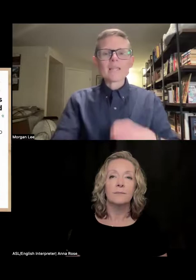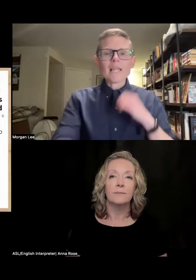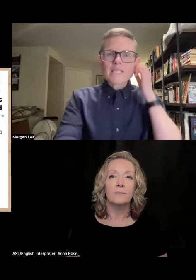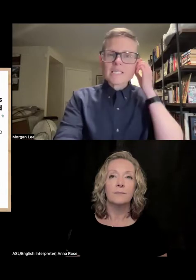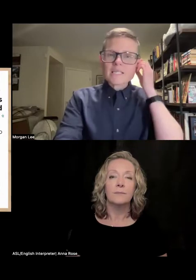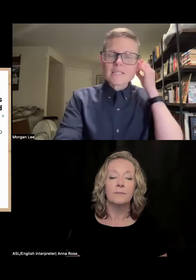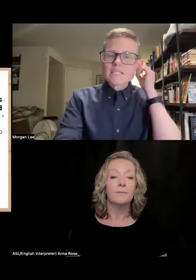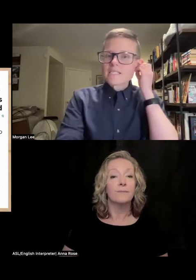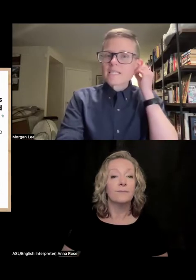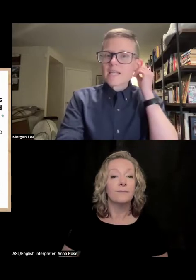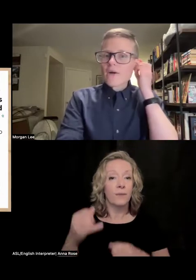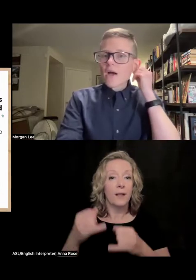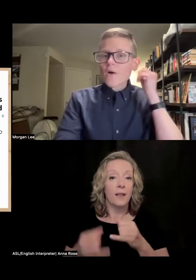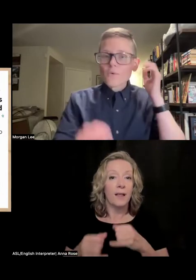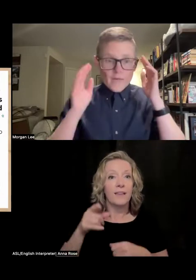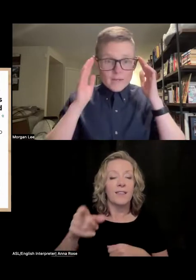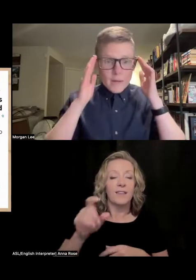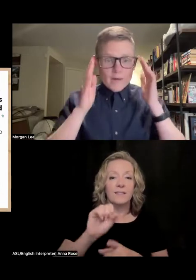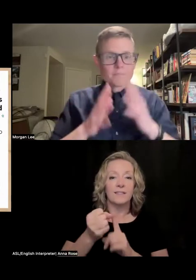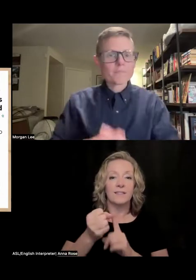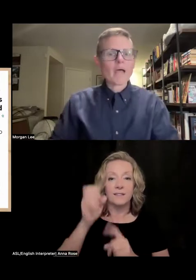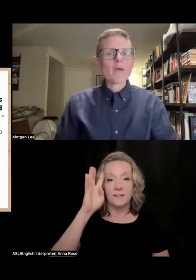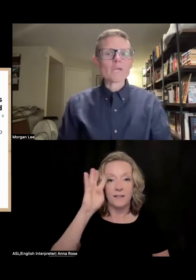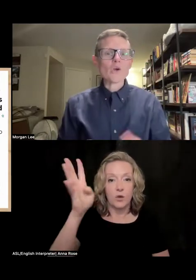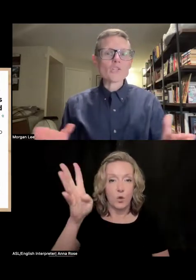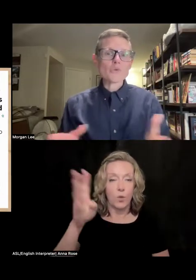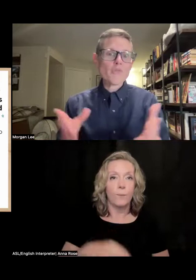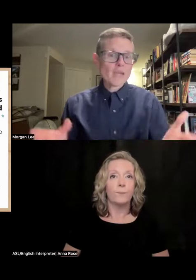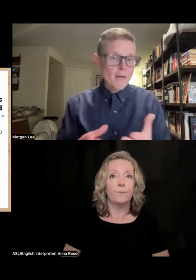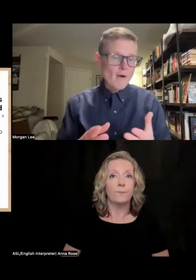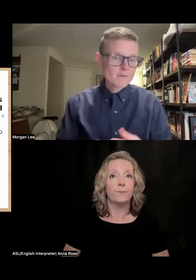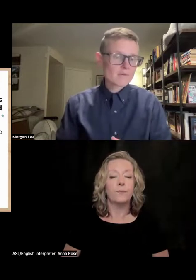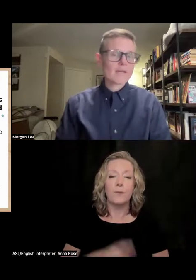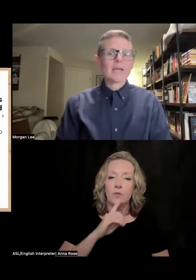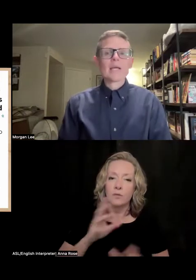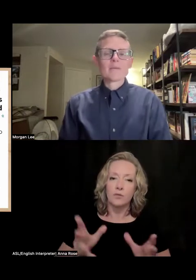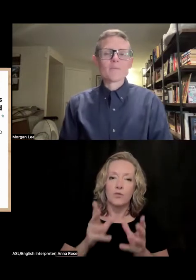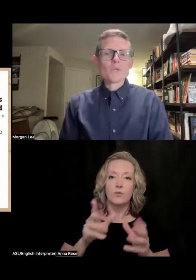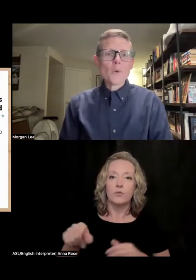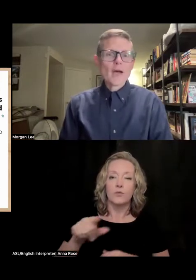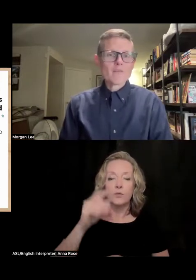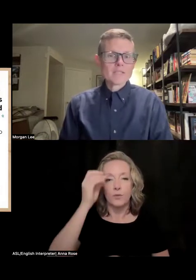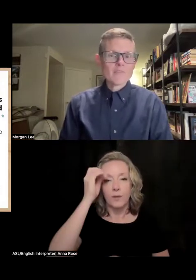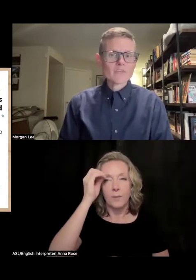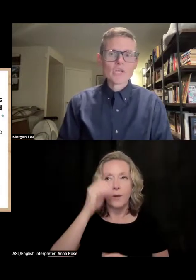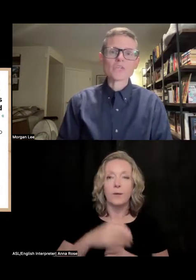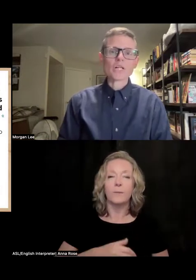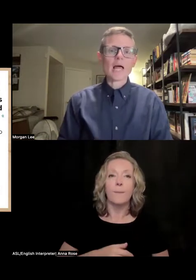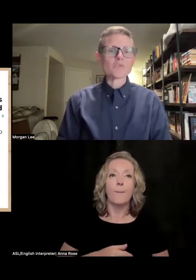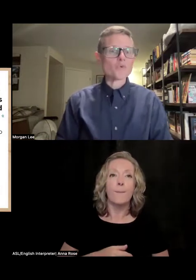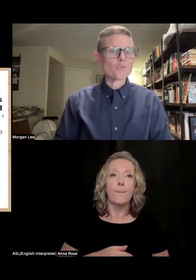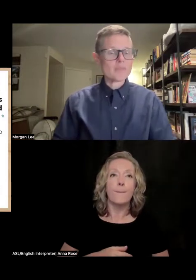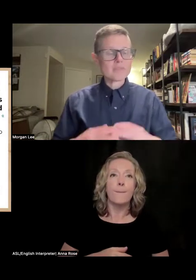And then lastly, this is a scenario that I would encourage you to think about when you have a deaf